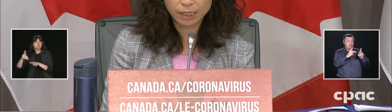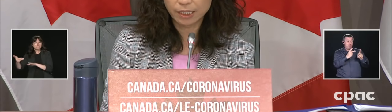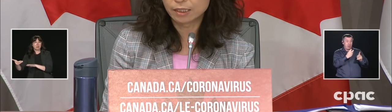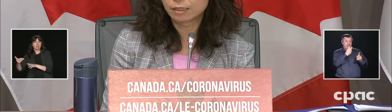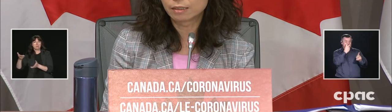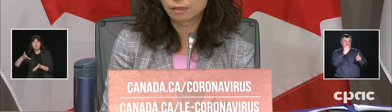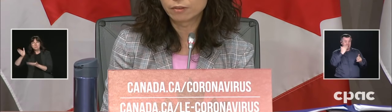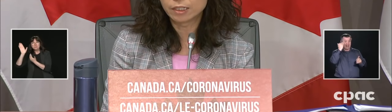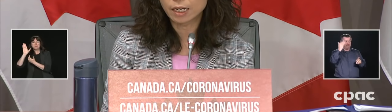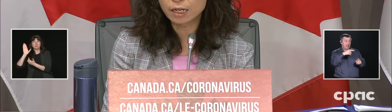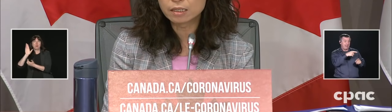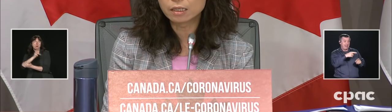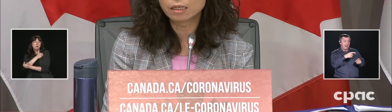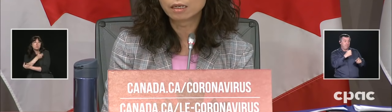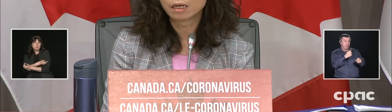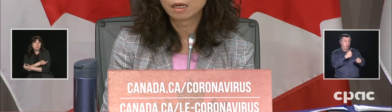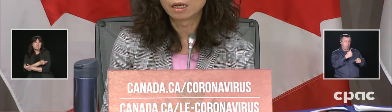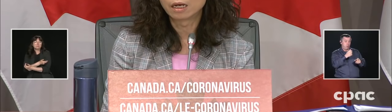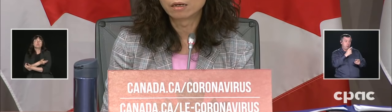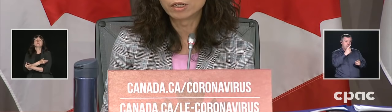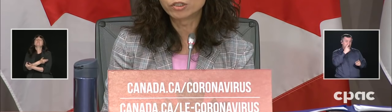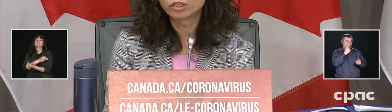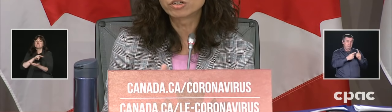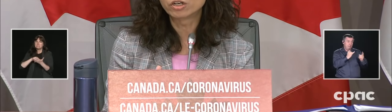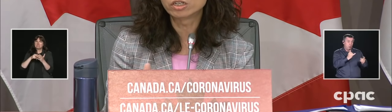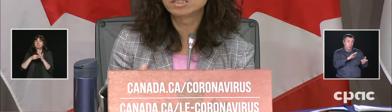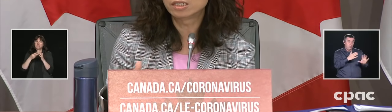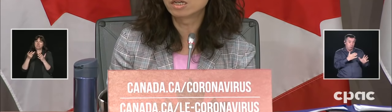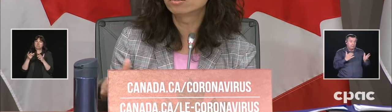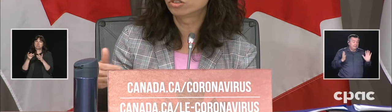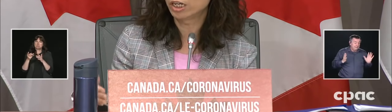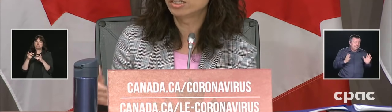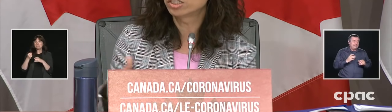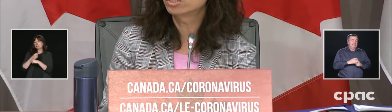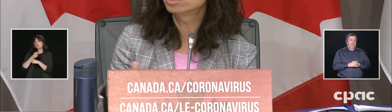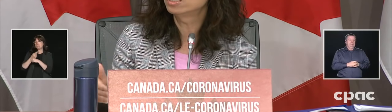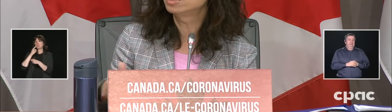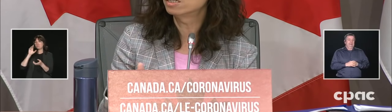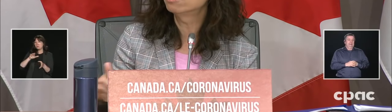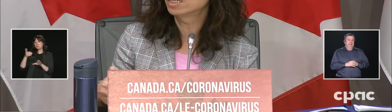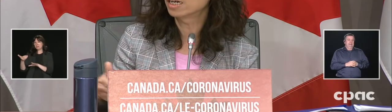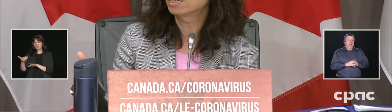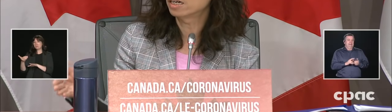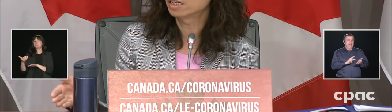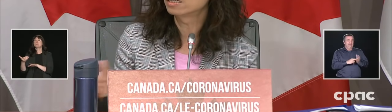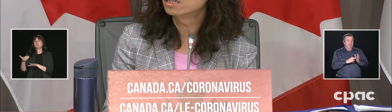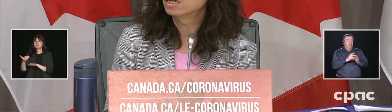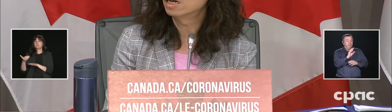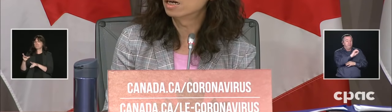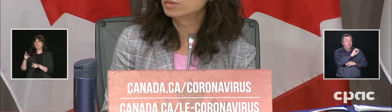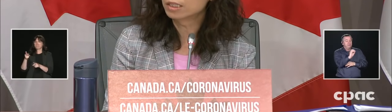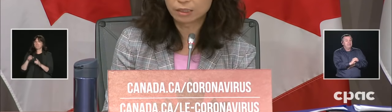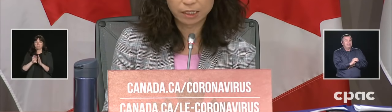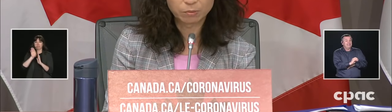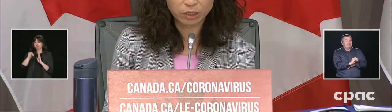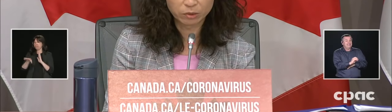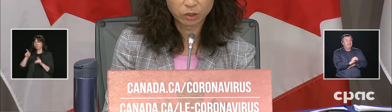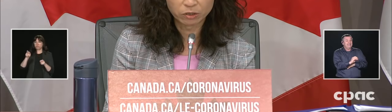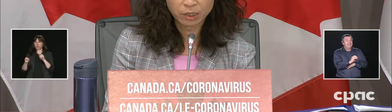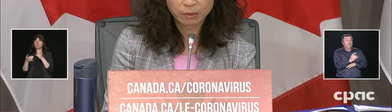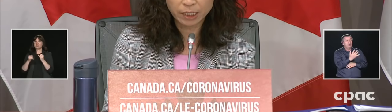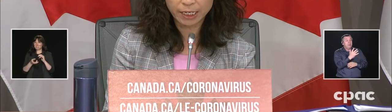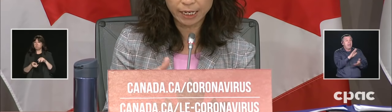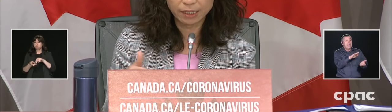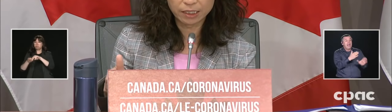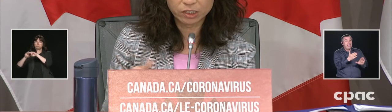the case fatality ratio could still change. It could still get higher, is